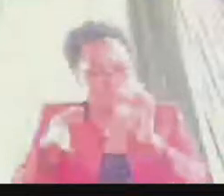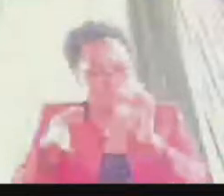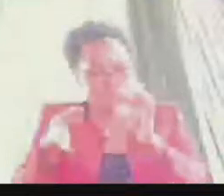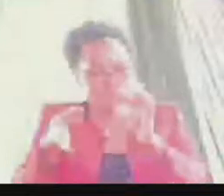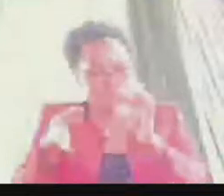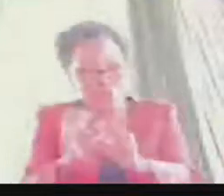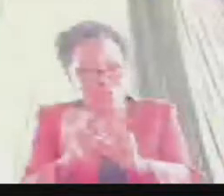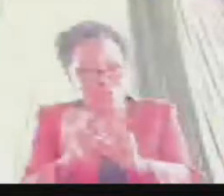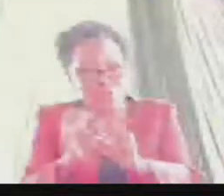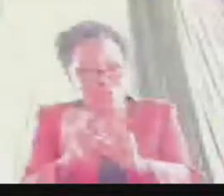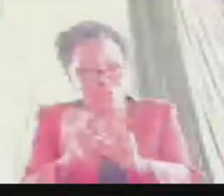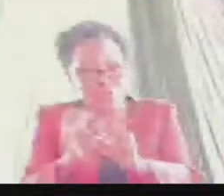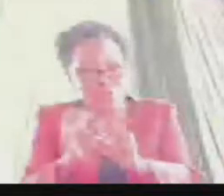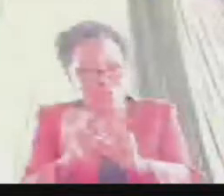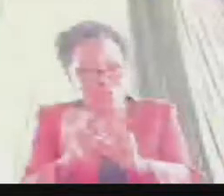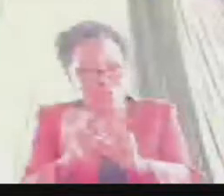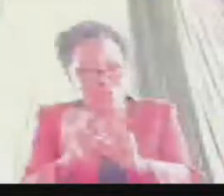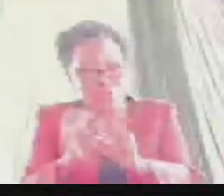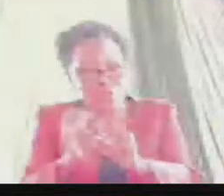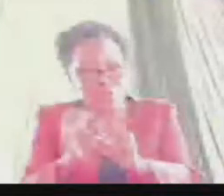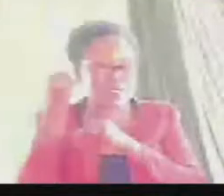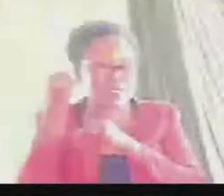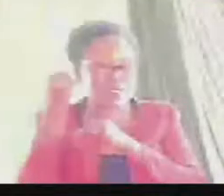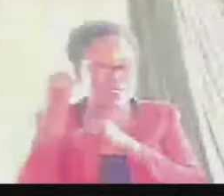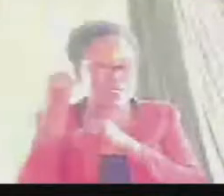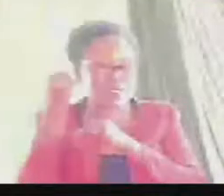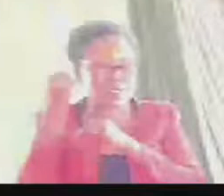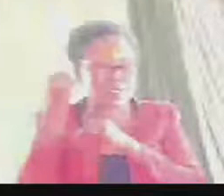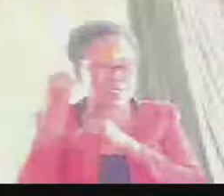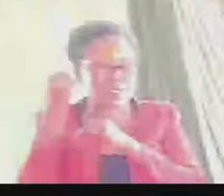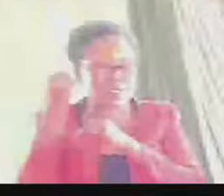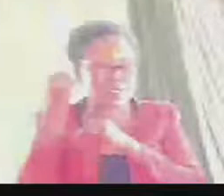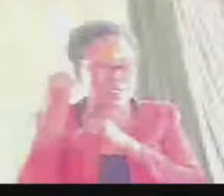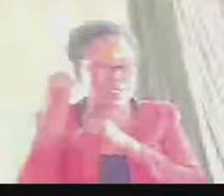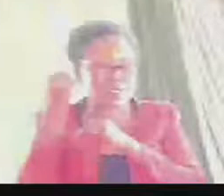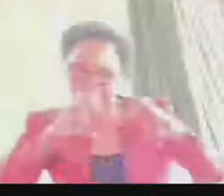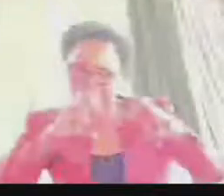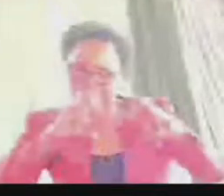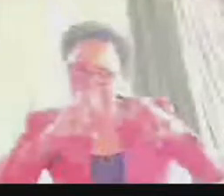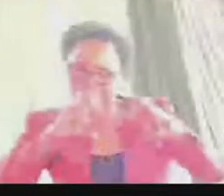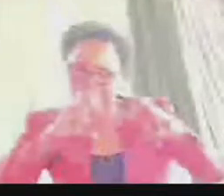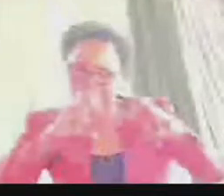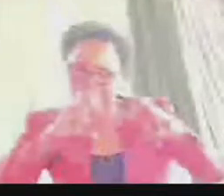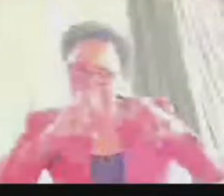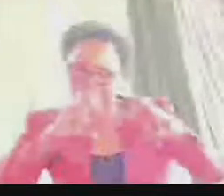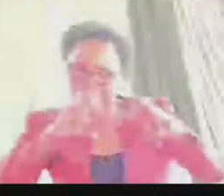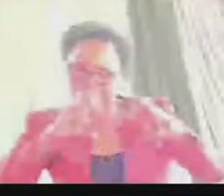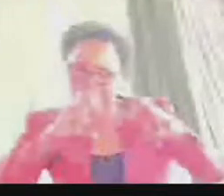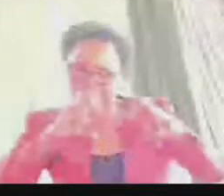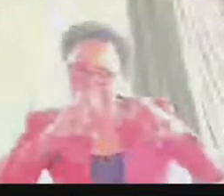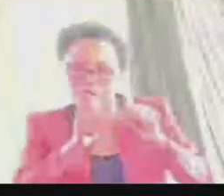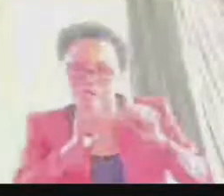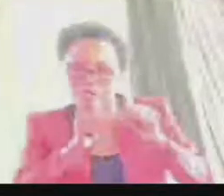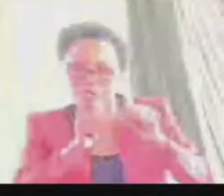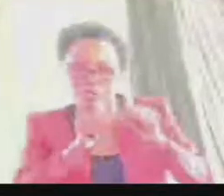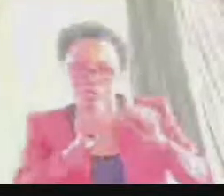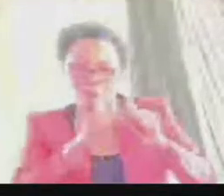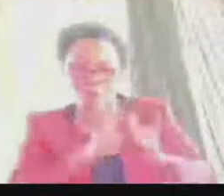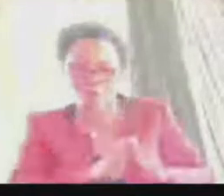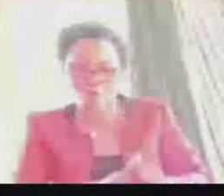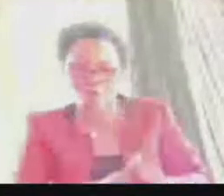judiciary to punch holes to the law which is unconstitutional.